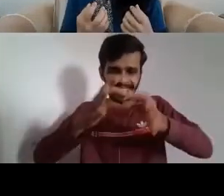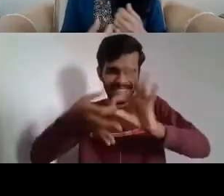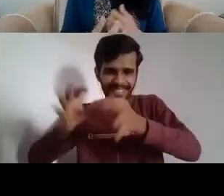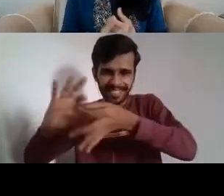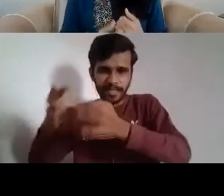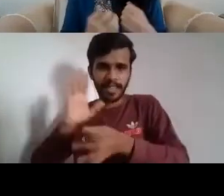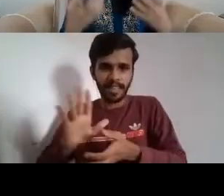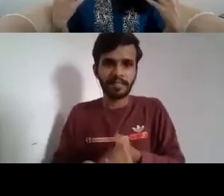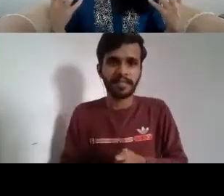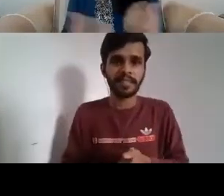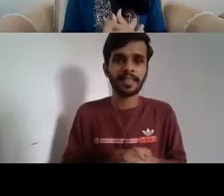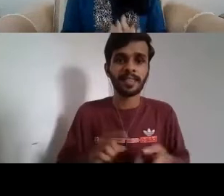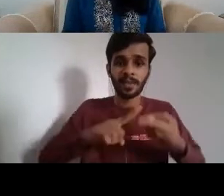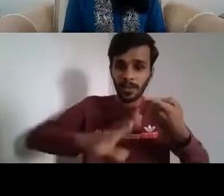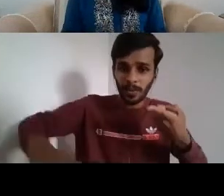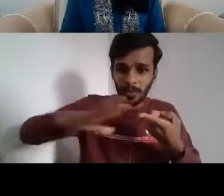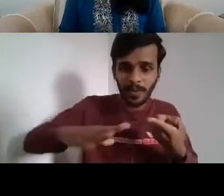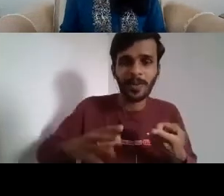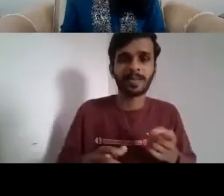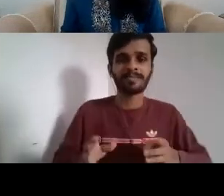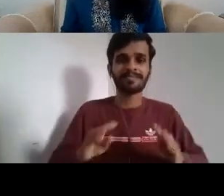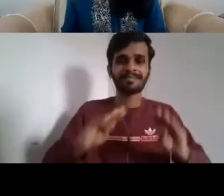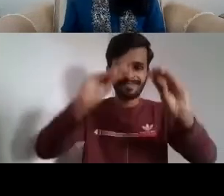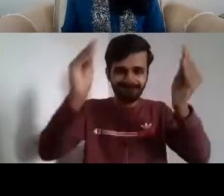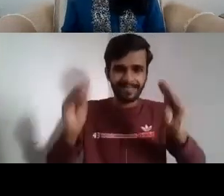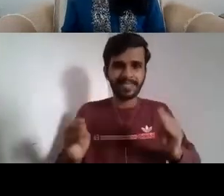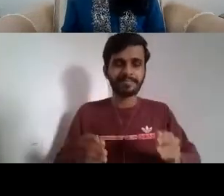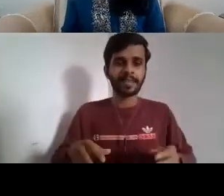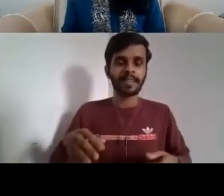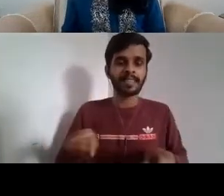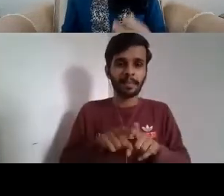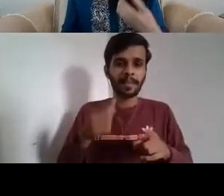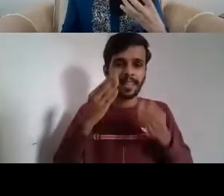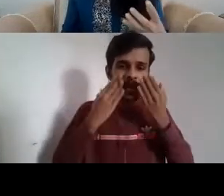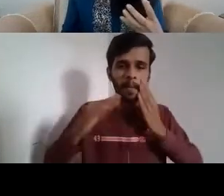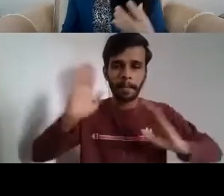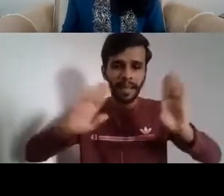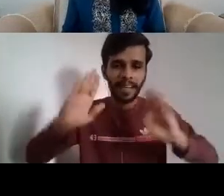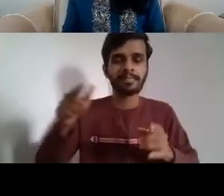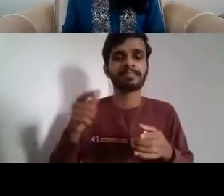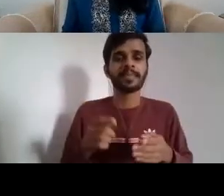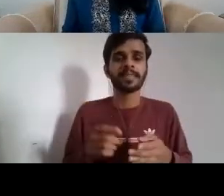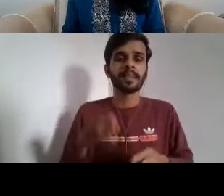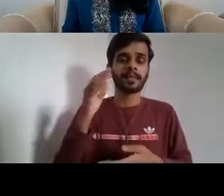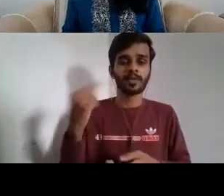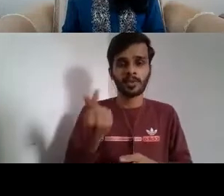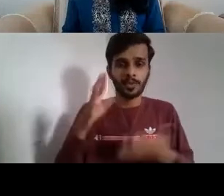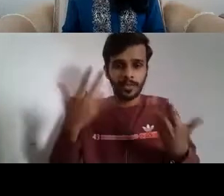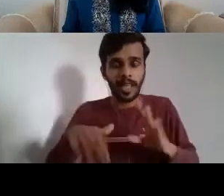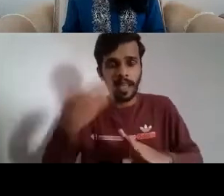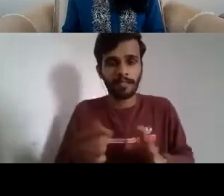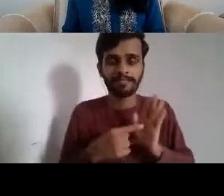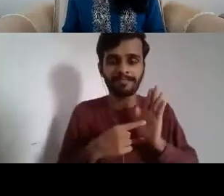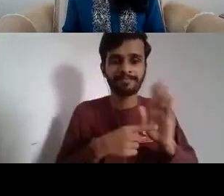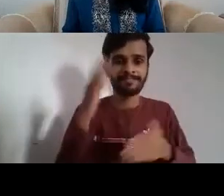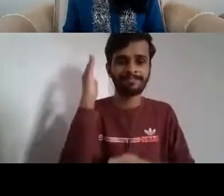adapting European theatrical techniques to Indian classical dance with a few elements of folk and tribal